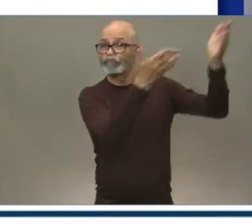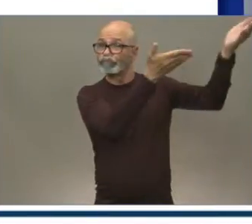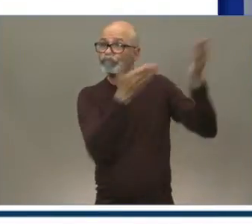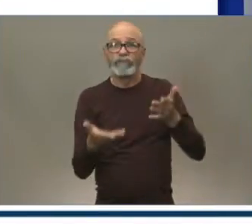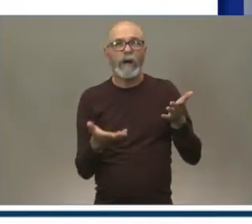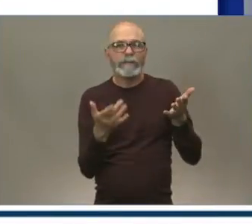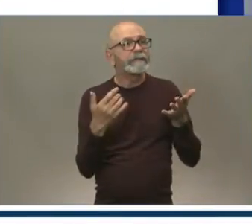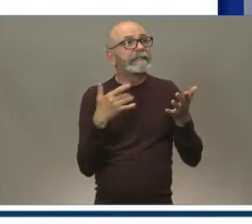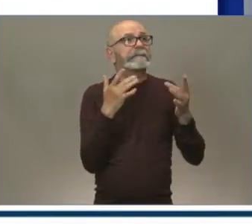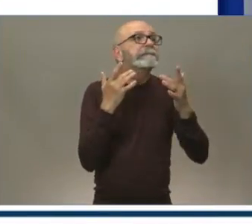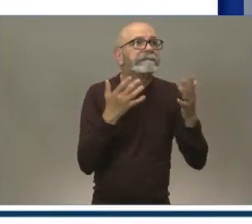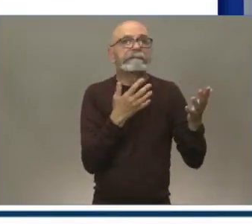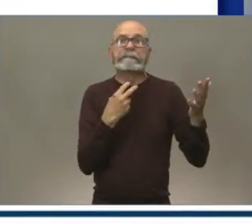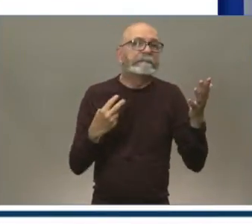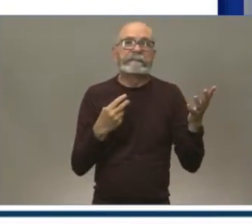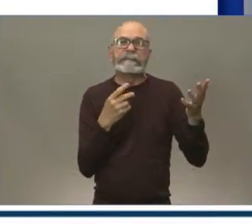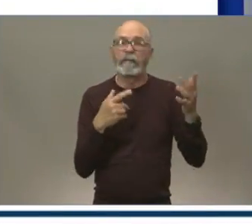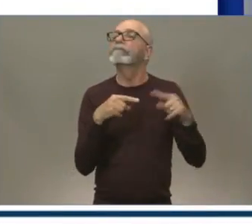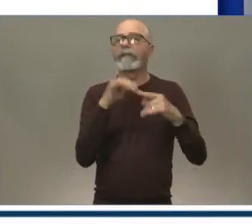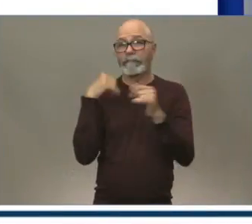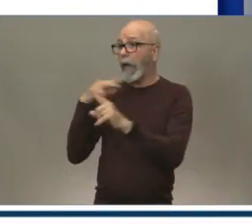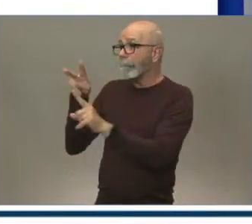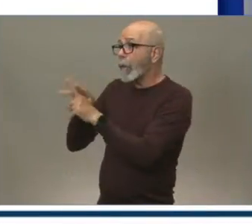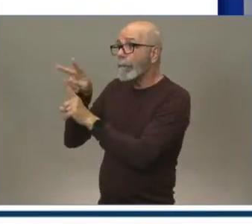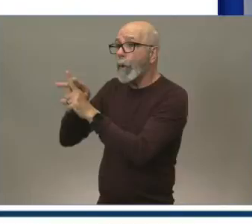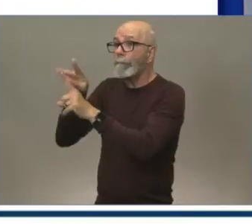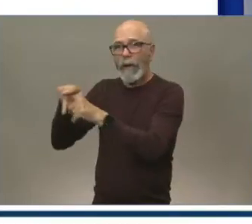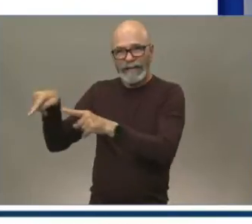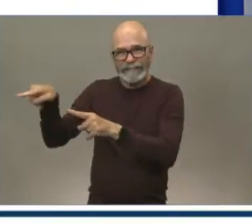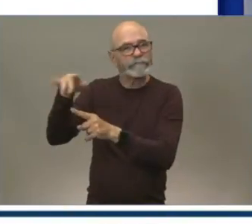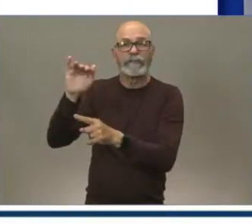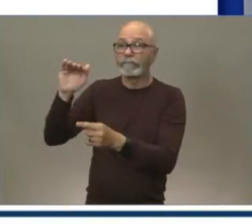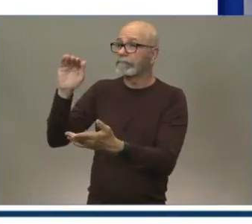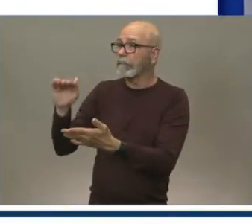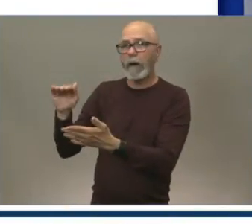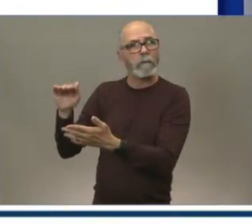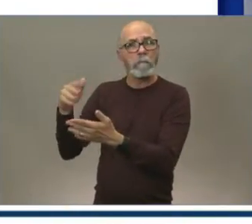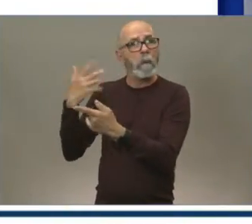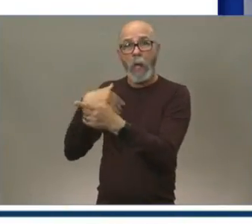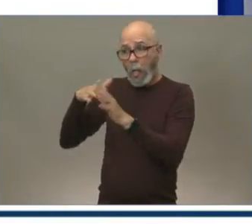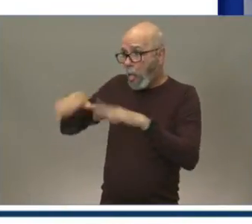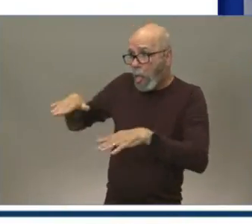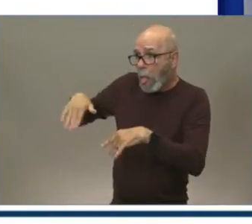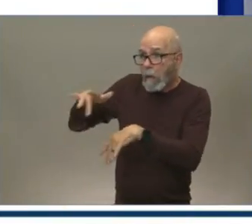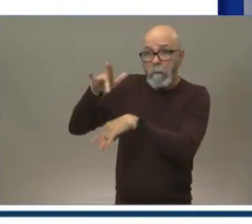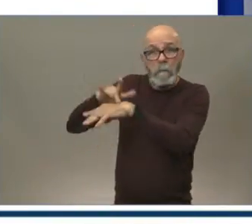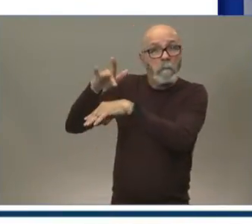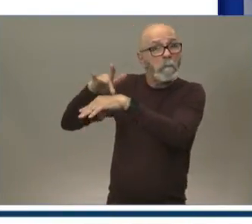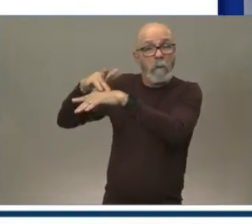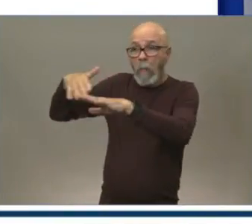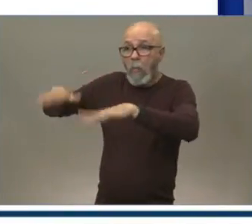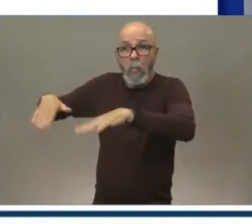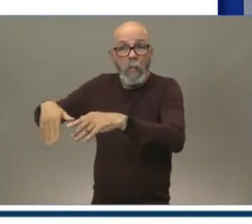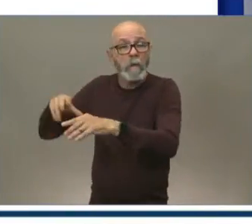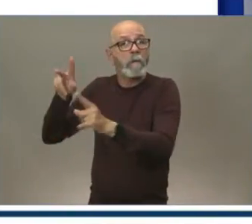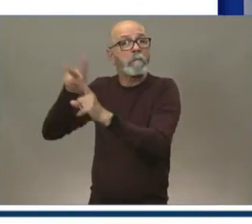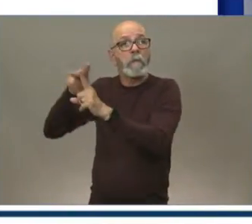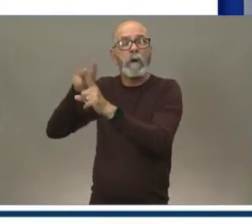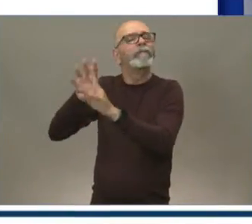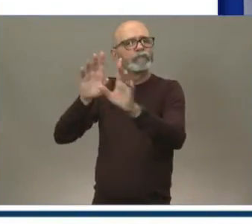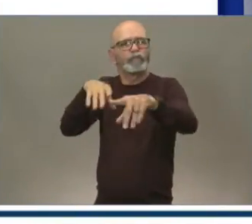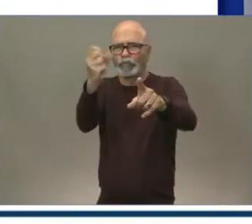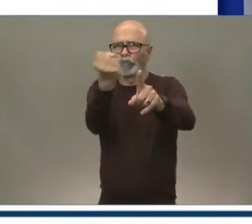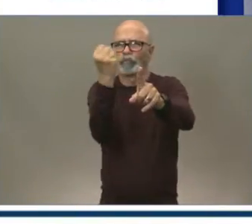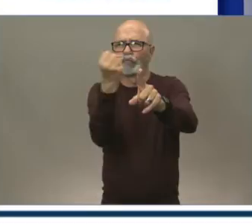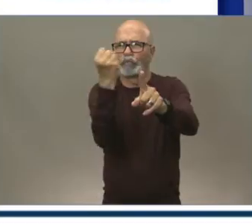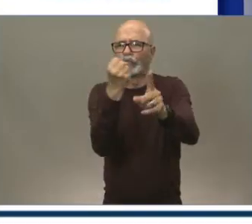system. If you haven't been able to book an appointment yet, please be patient, and let me underscore that our new restrictions will not